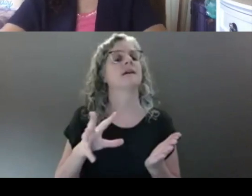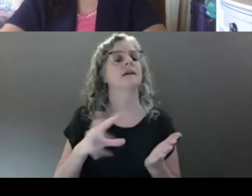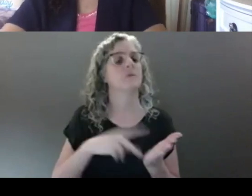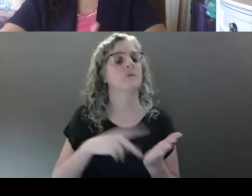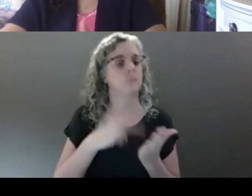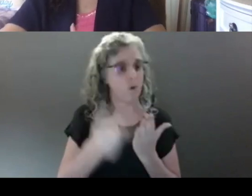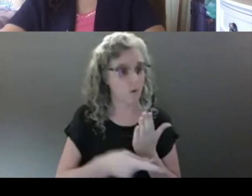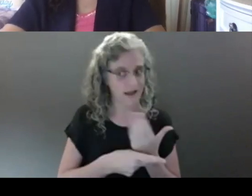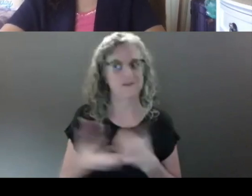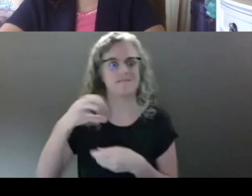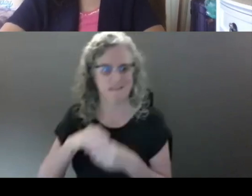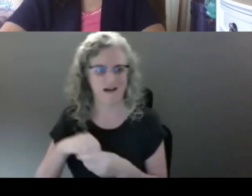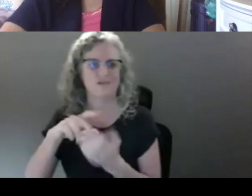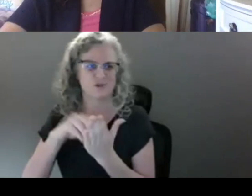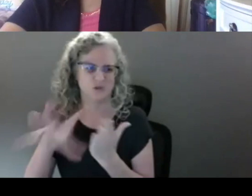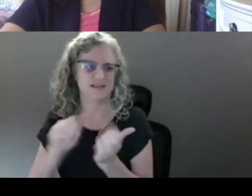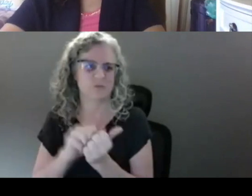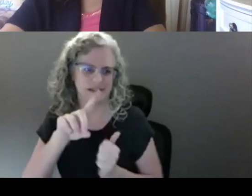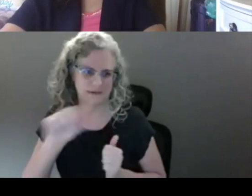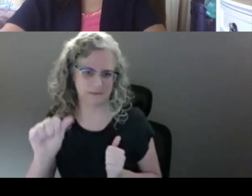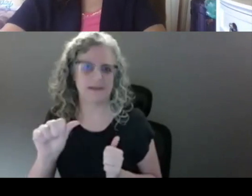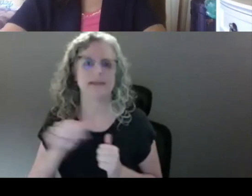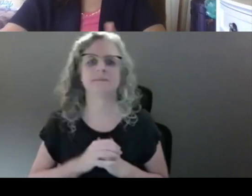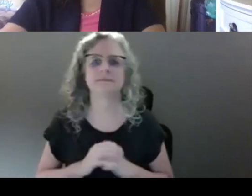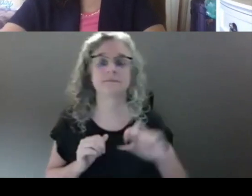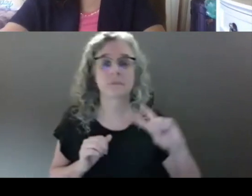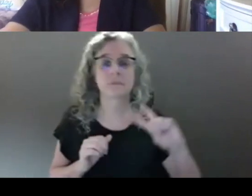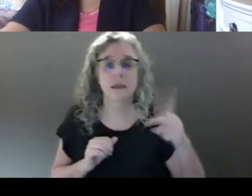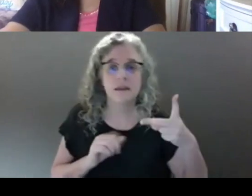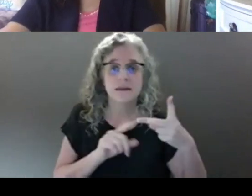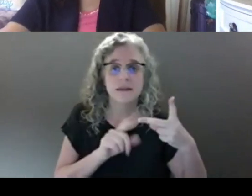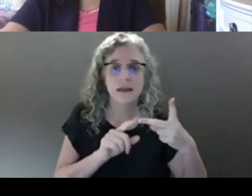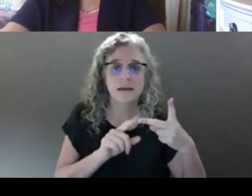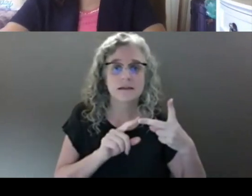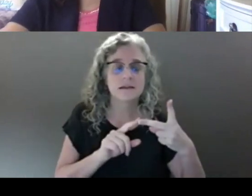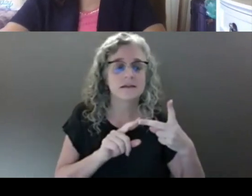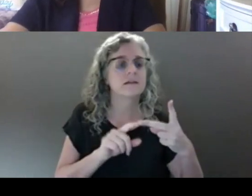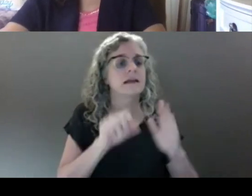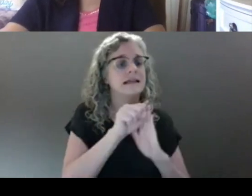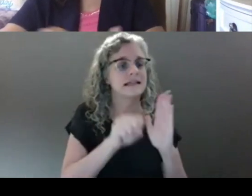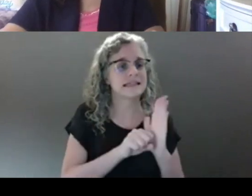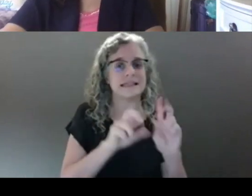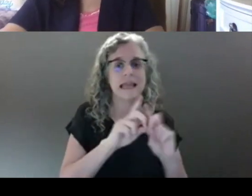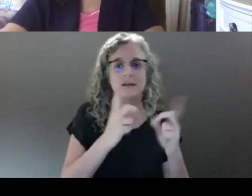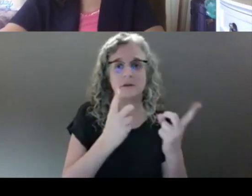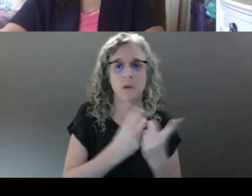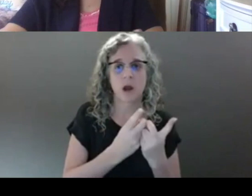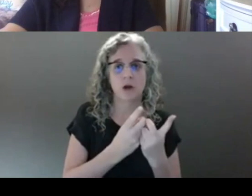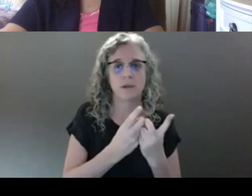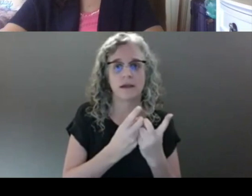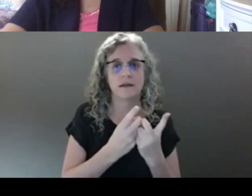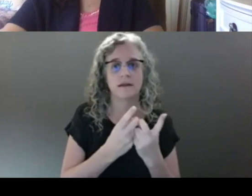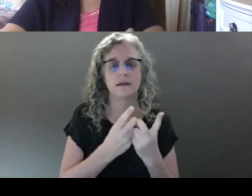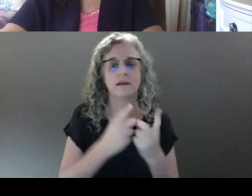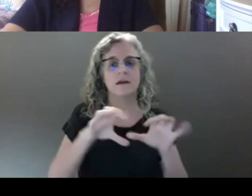State Department's Educational and Cultural Affairs is promoting and